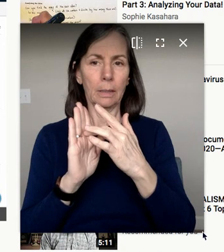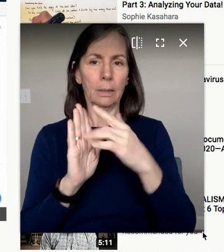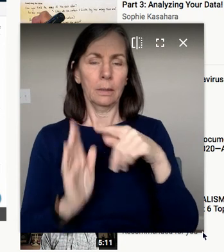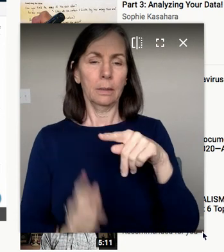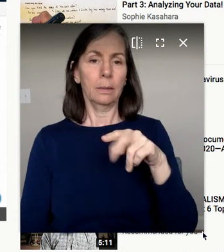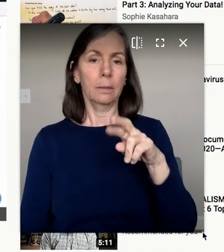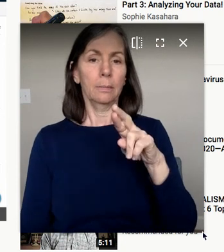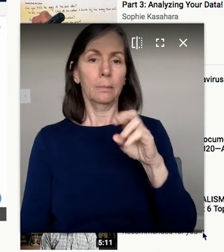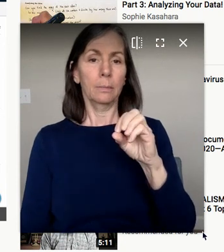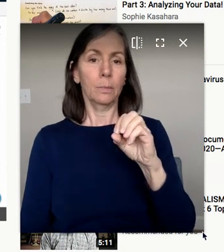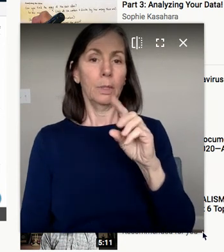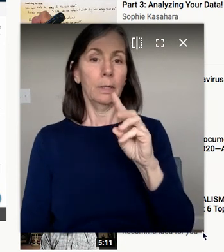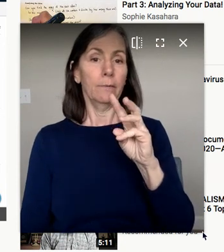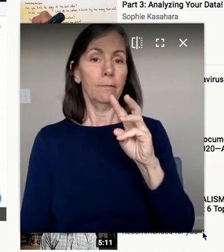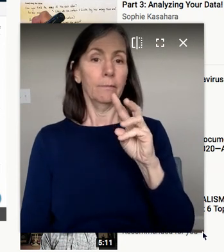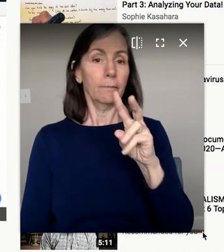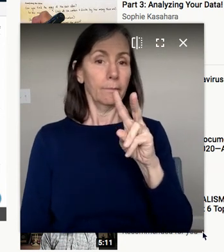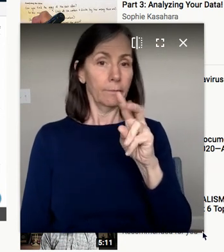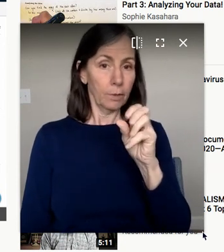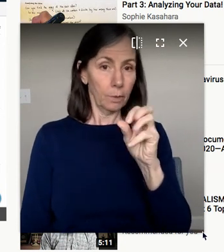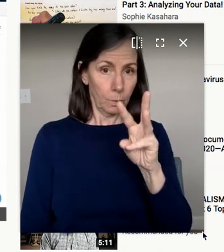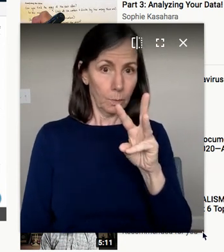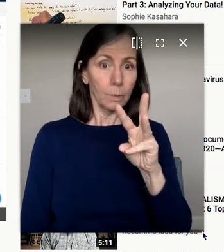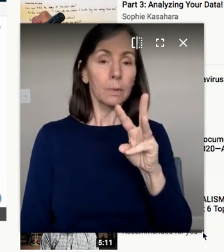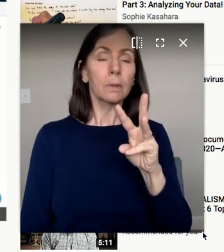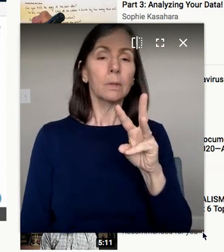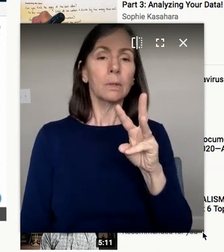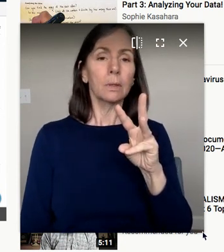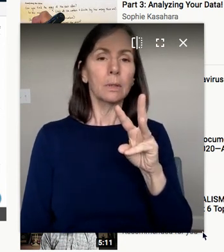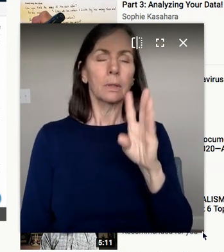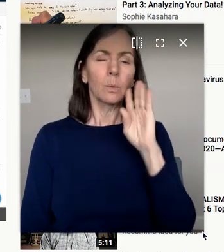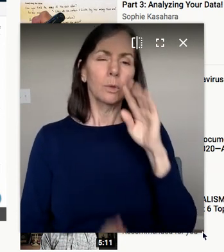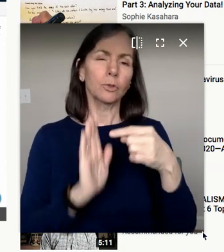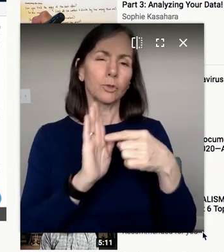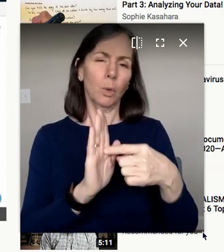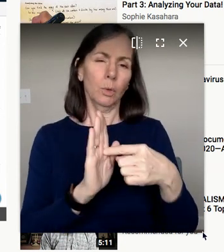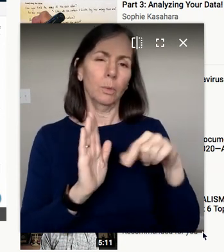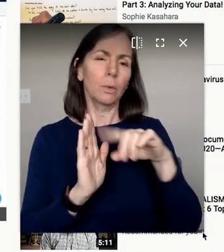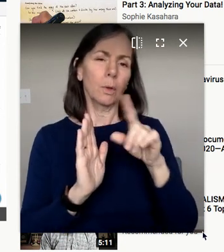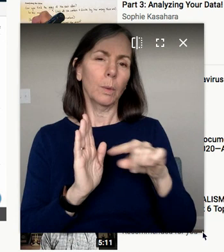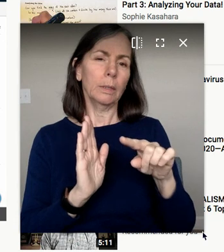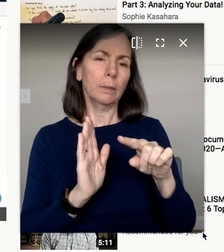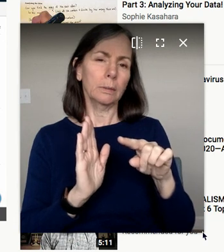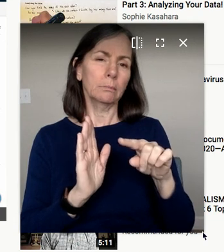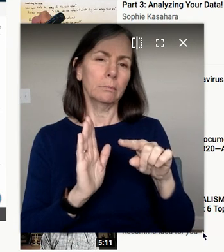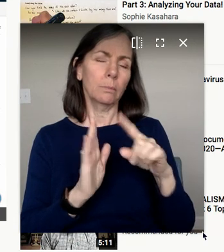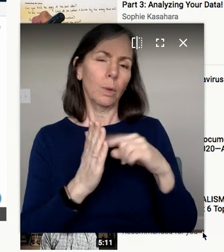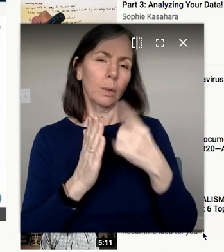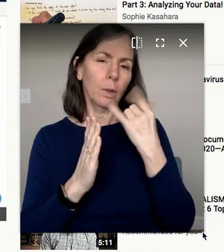corner, just to show you what your quiz will look like.